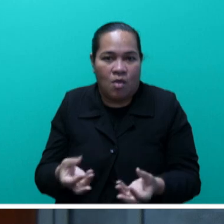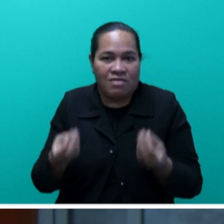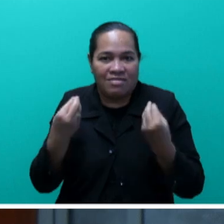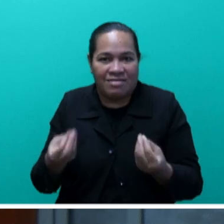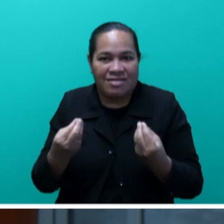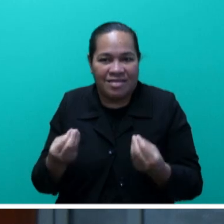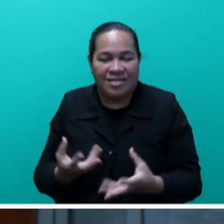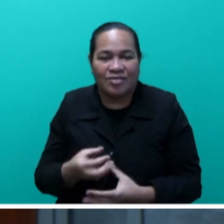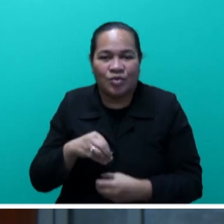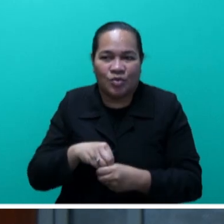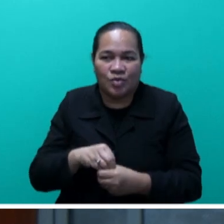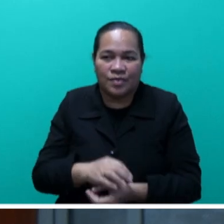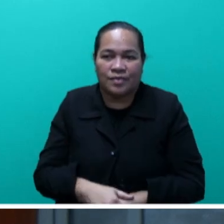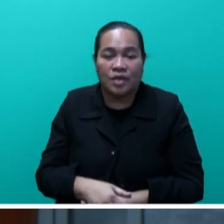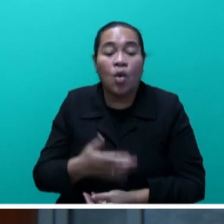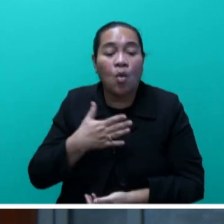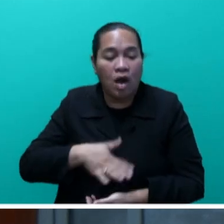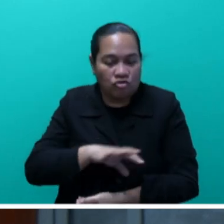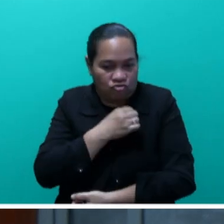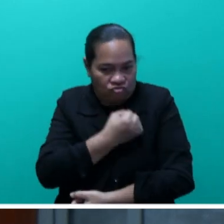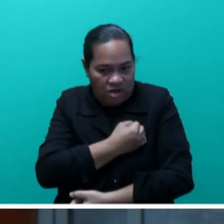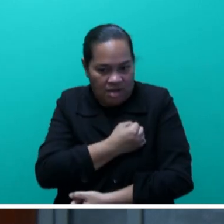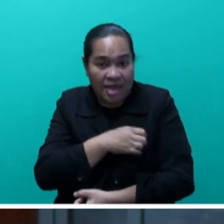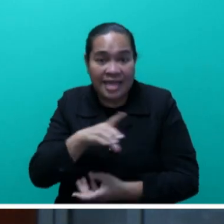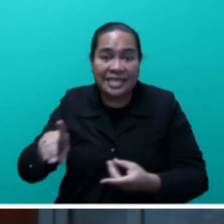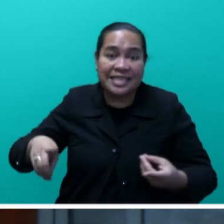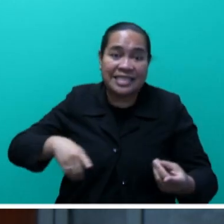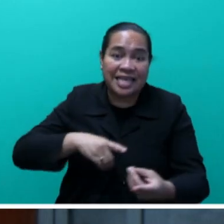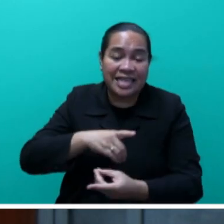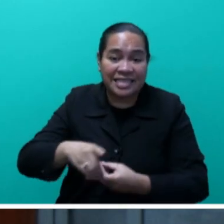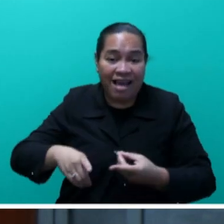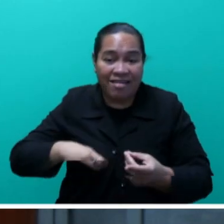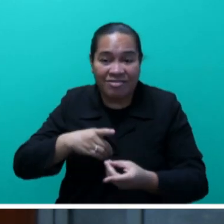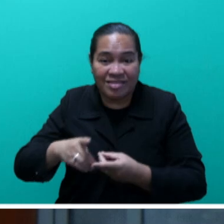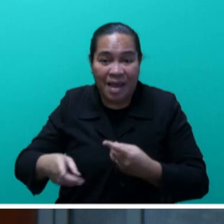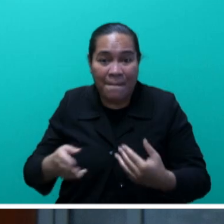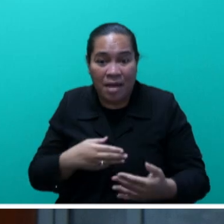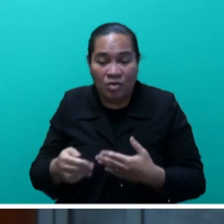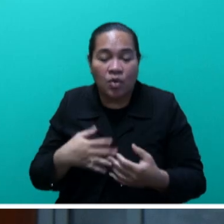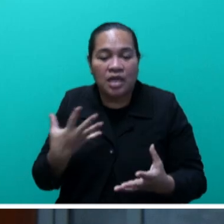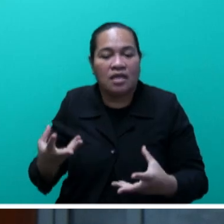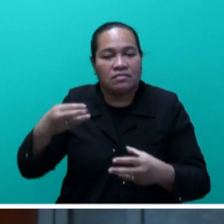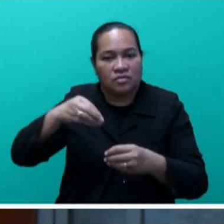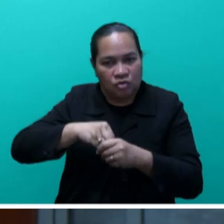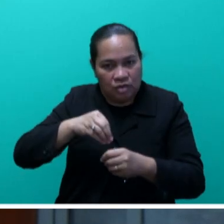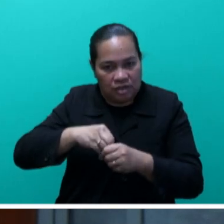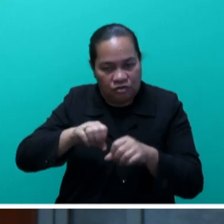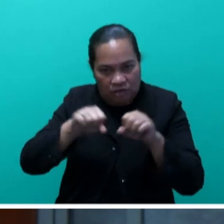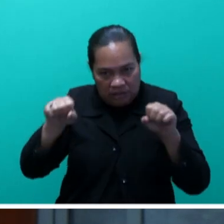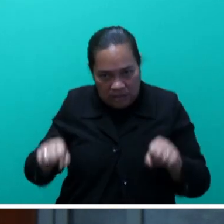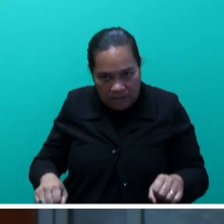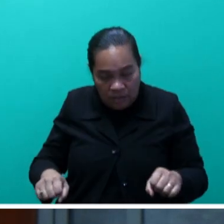We also want to strengthen collaboration with the National Disaster Management Office in the areas of early warning inclusive systems and with